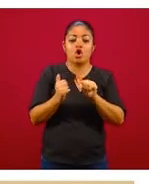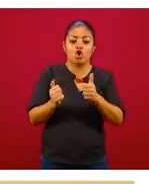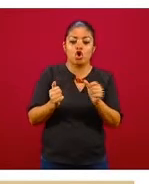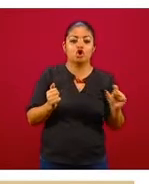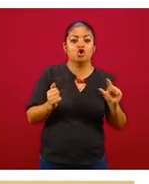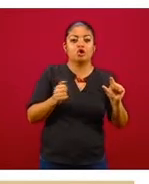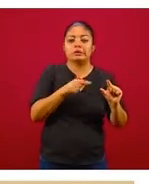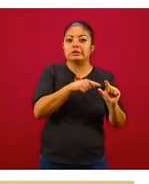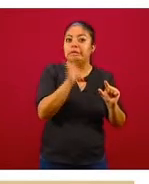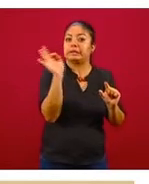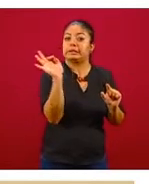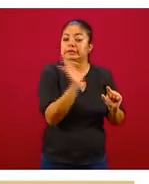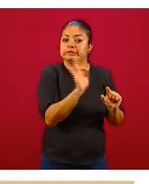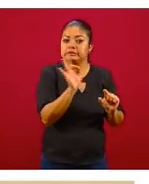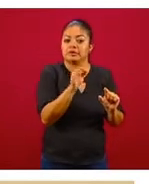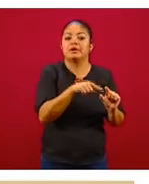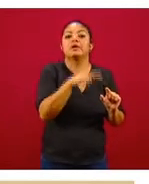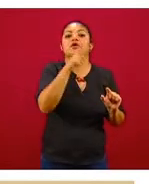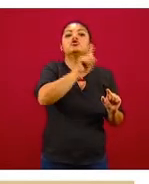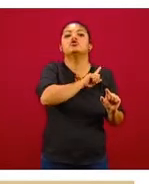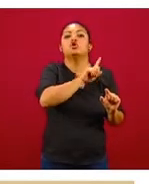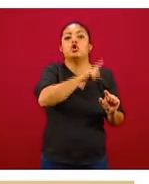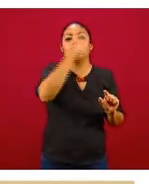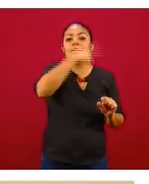the different scenarios and the projections